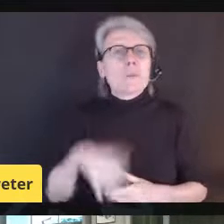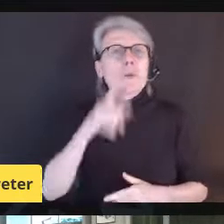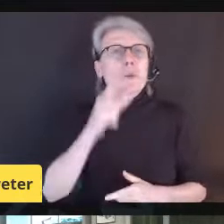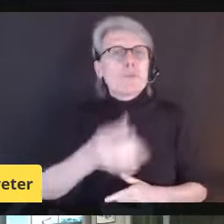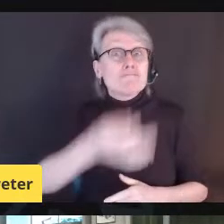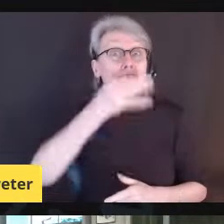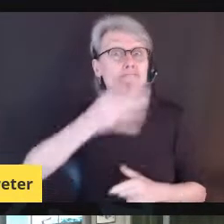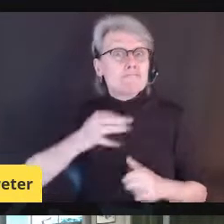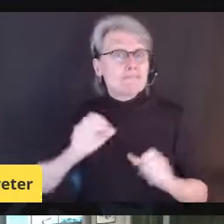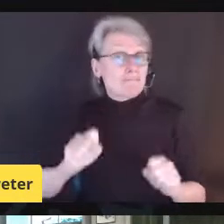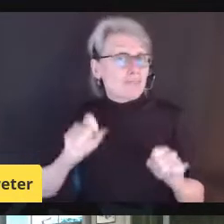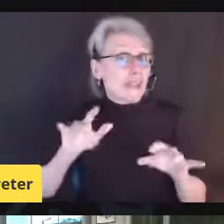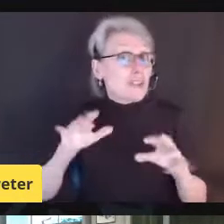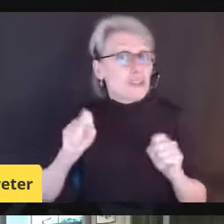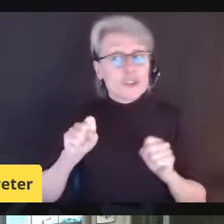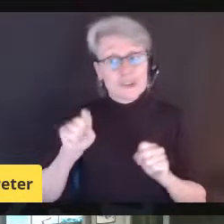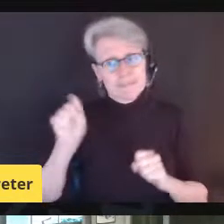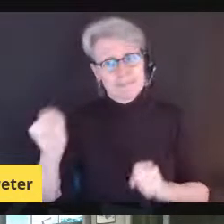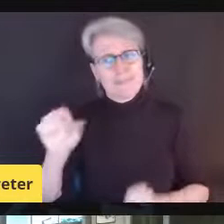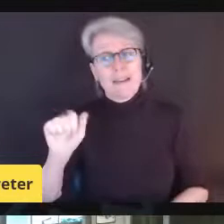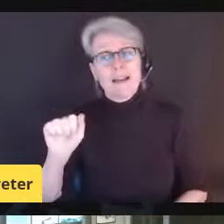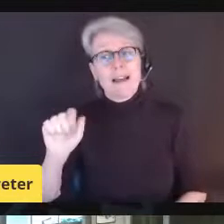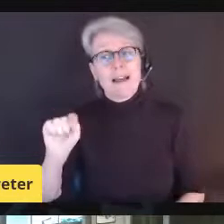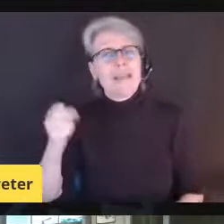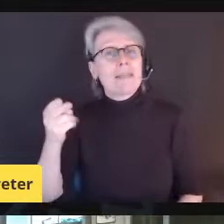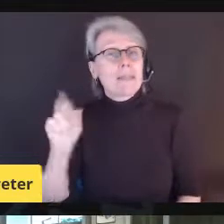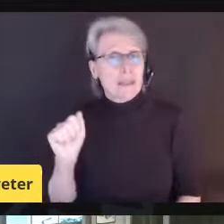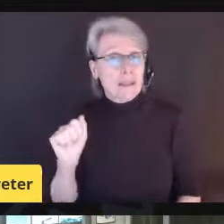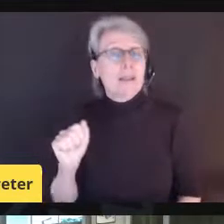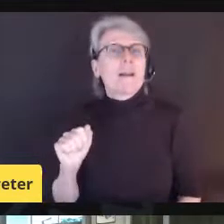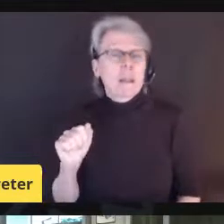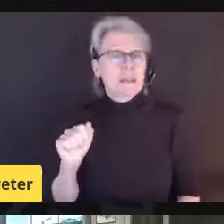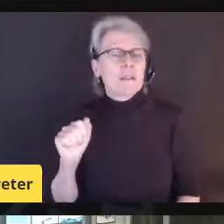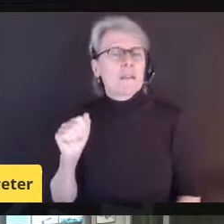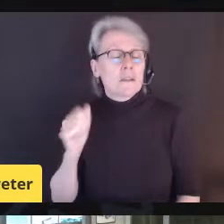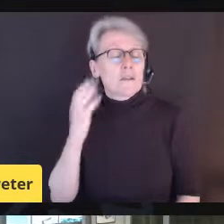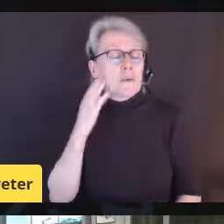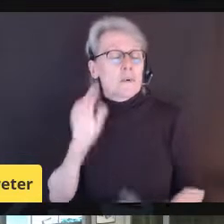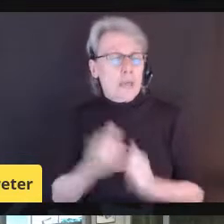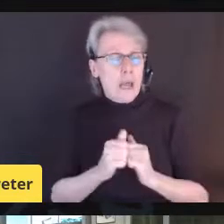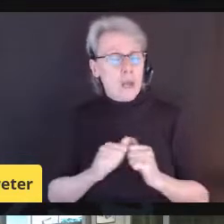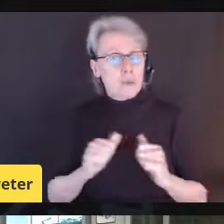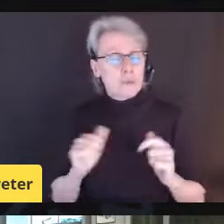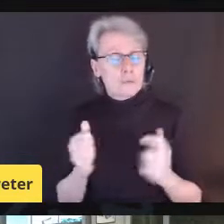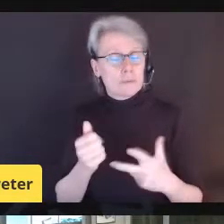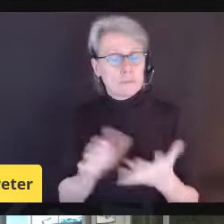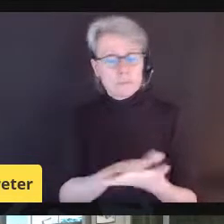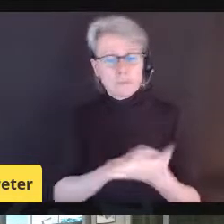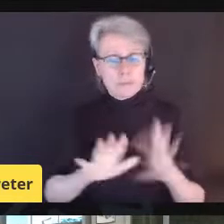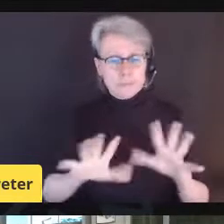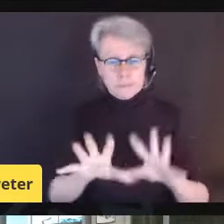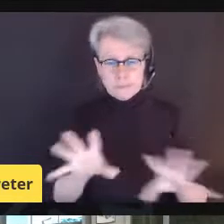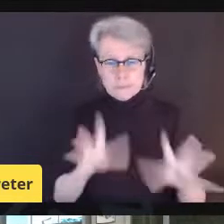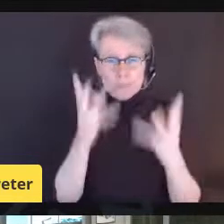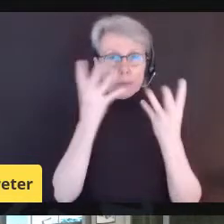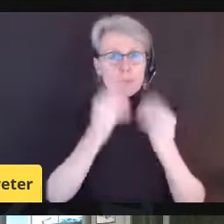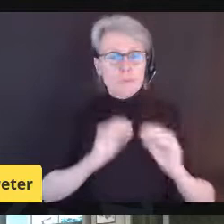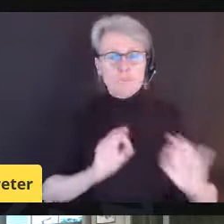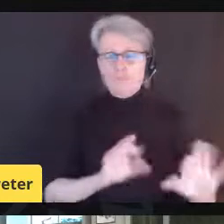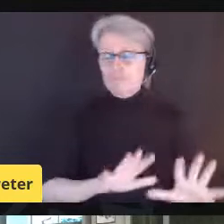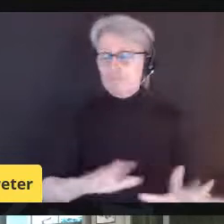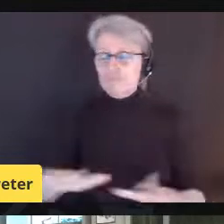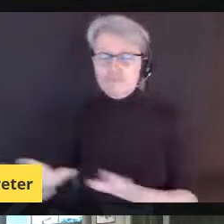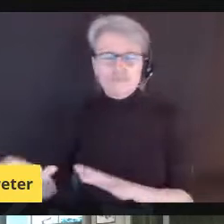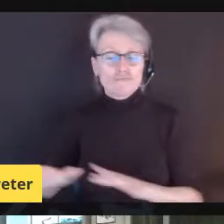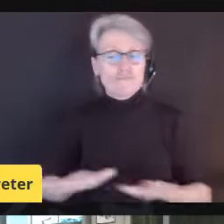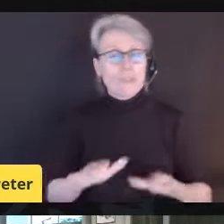work in that area that facilitate that process after someone passes away to allow someone to spend time